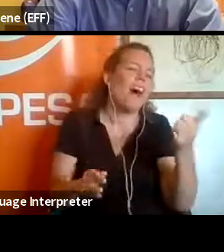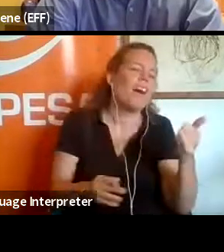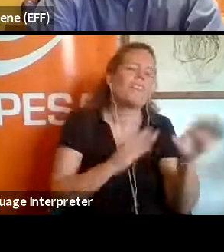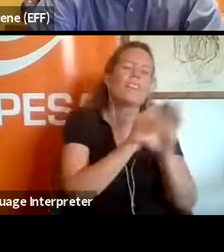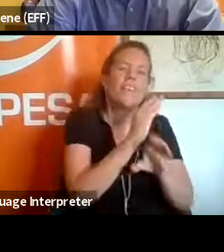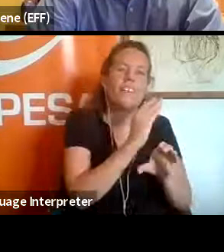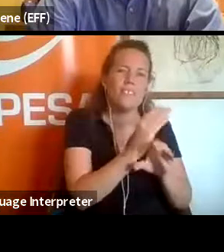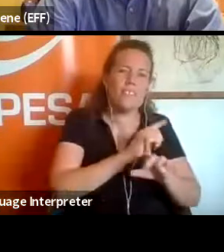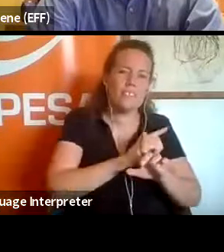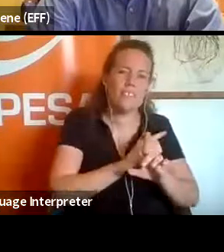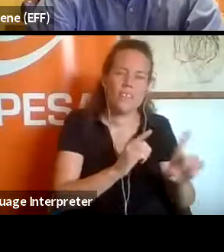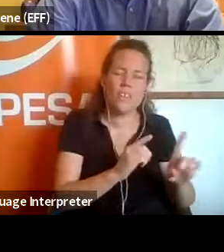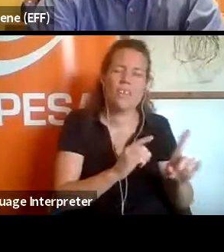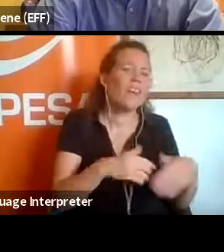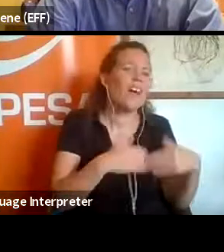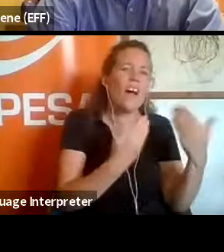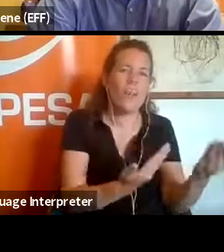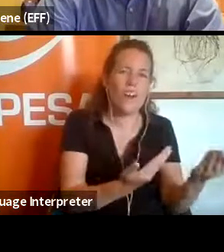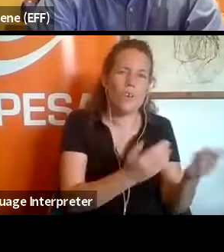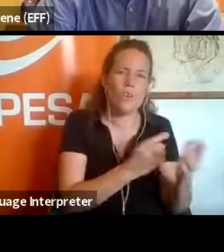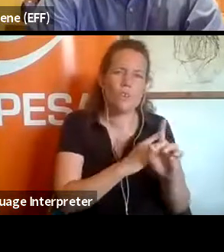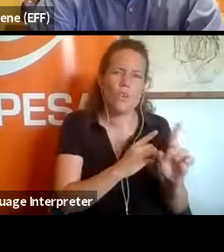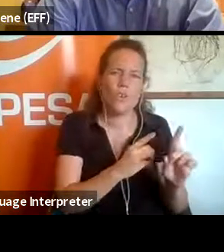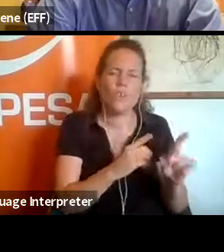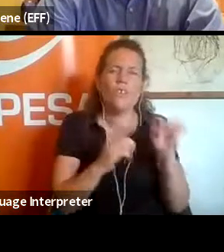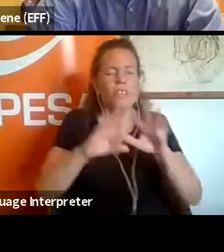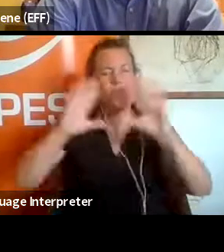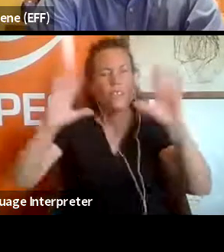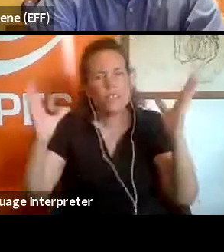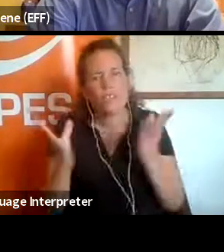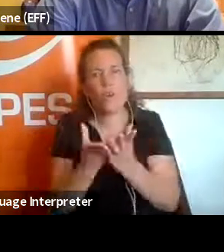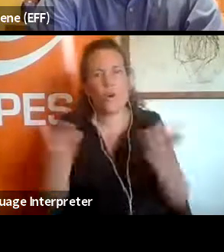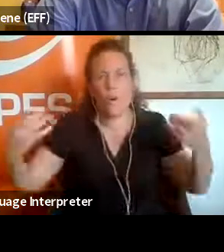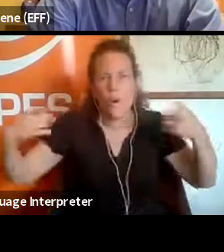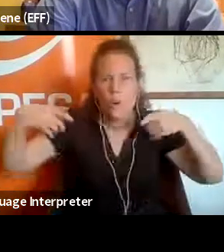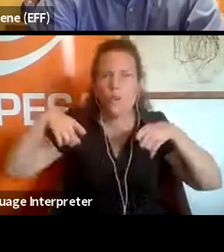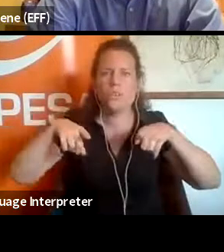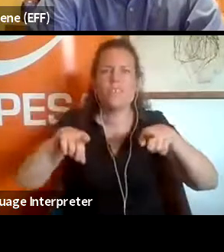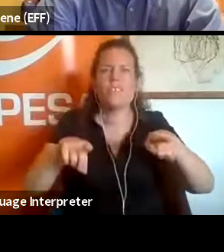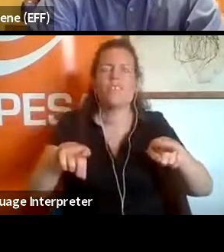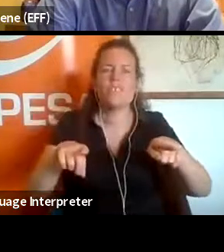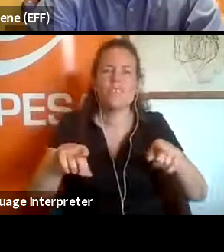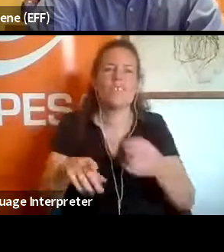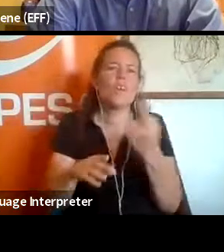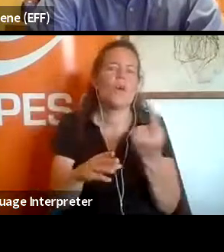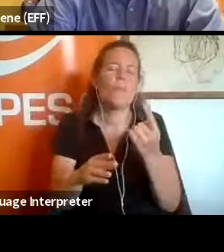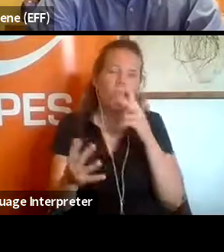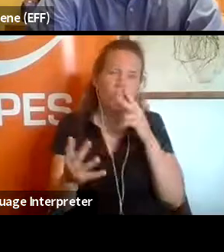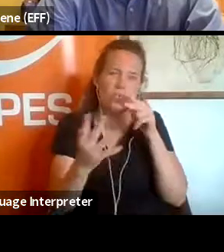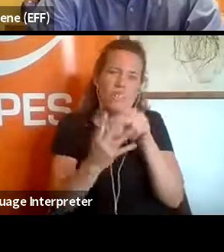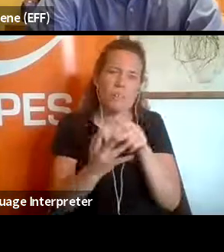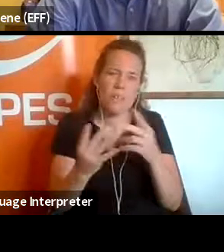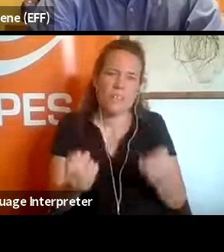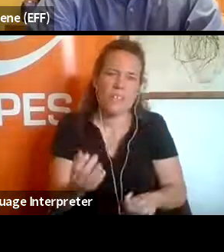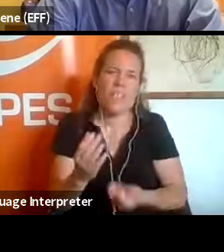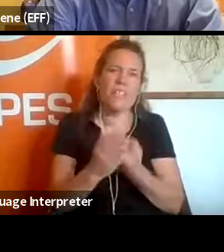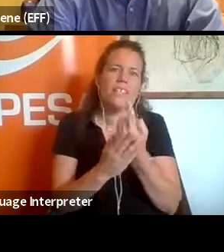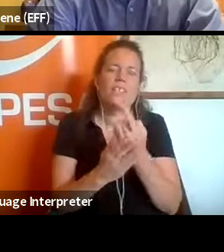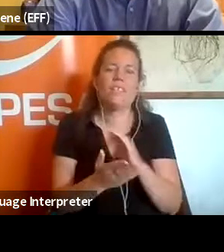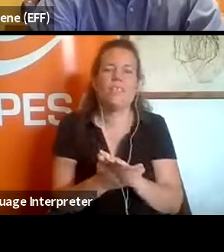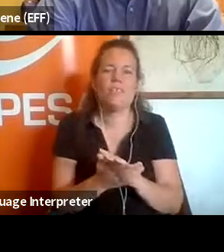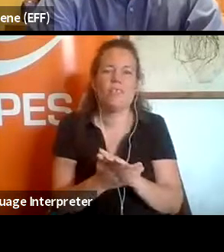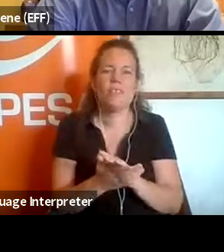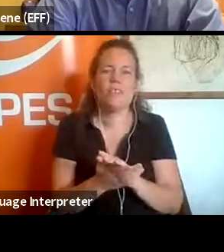long to roll out for other countries. So this global consistency regarding transparency initiatives also